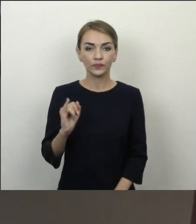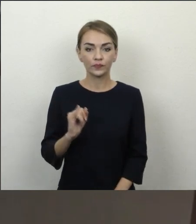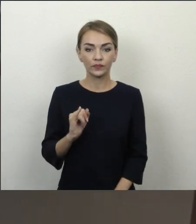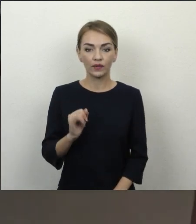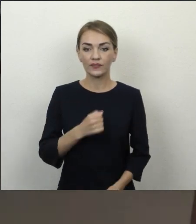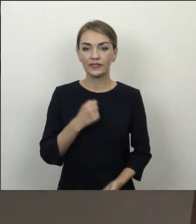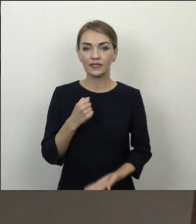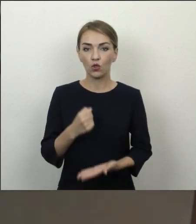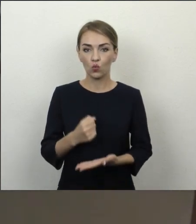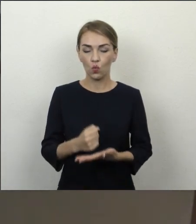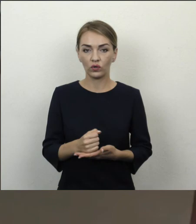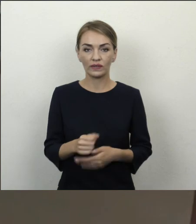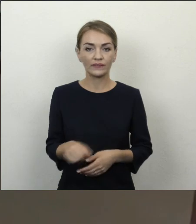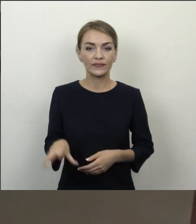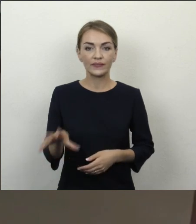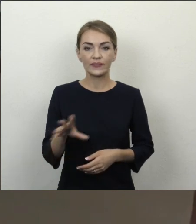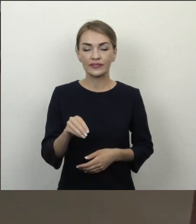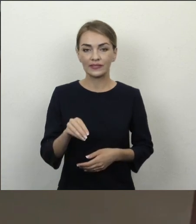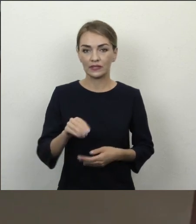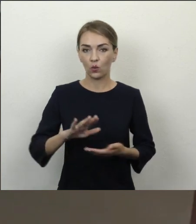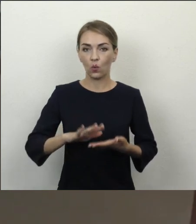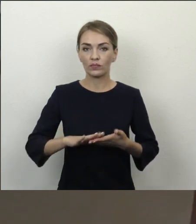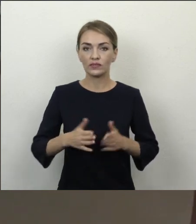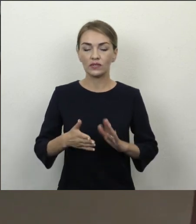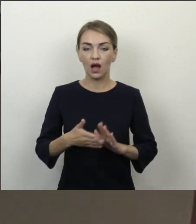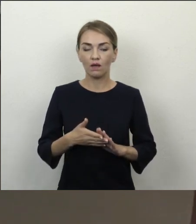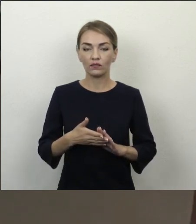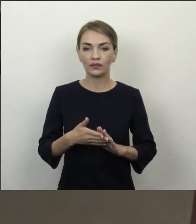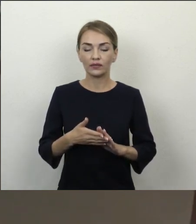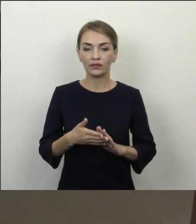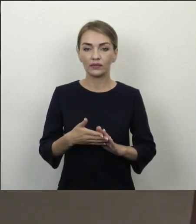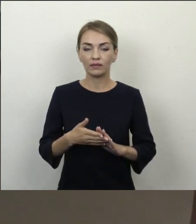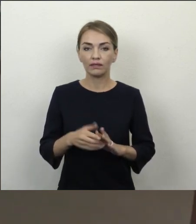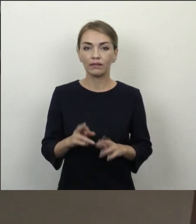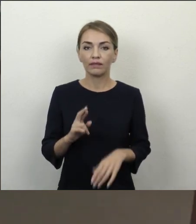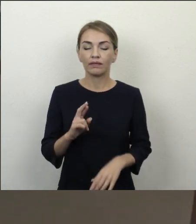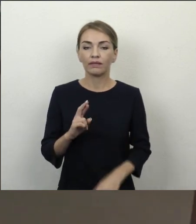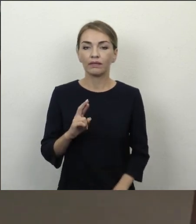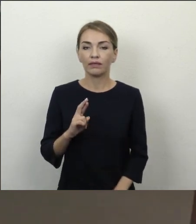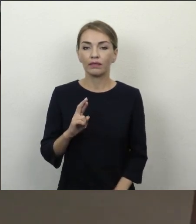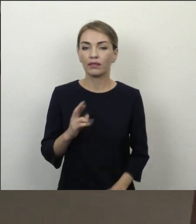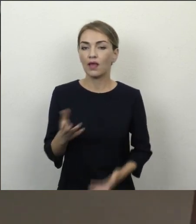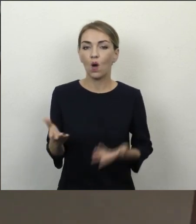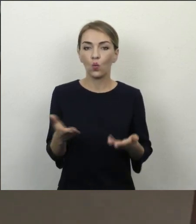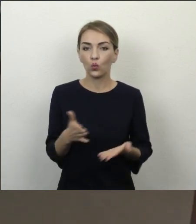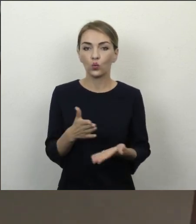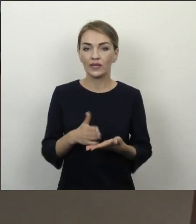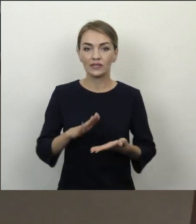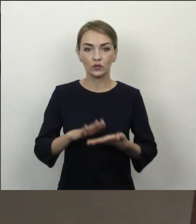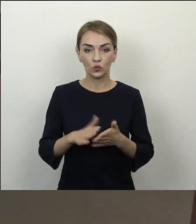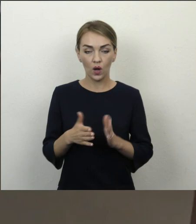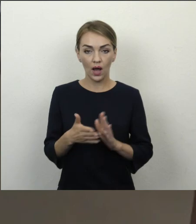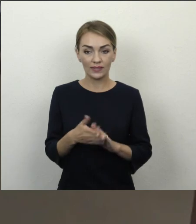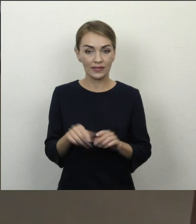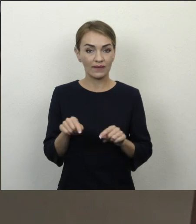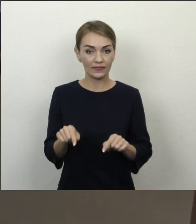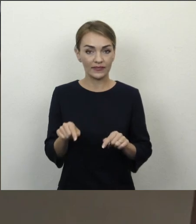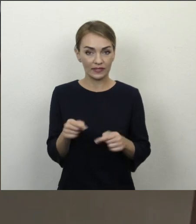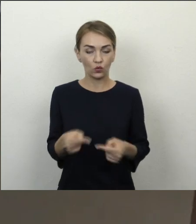how to define this situation in concrete case. And after that, of